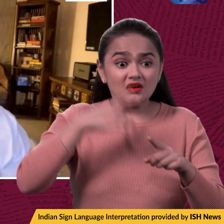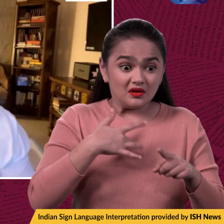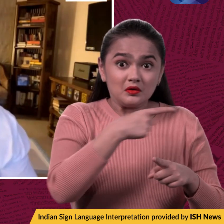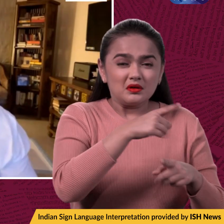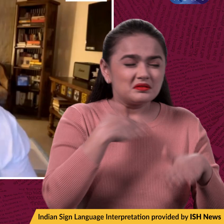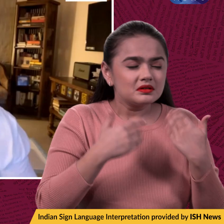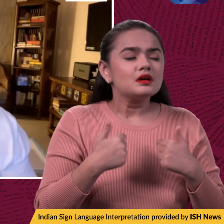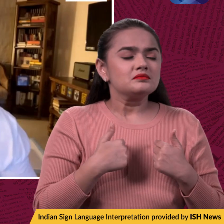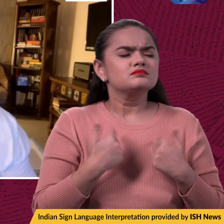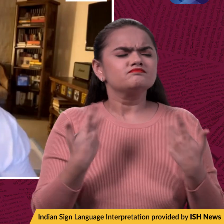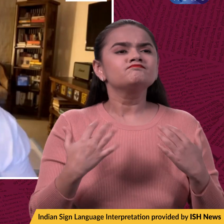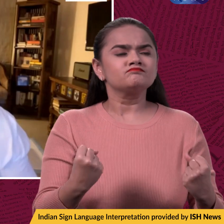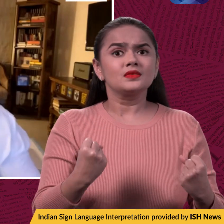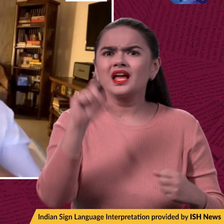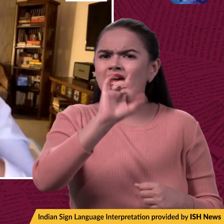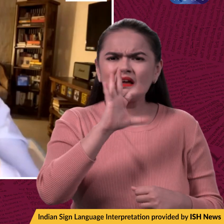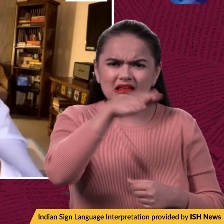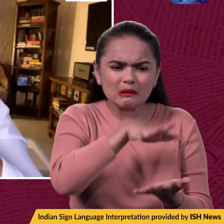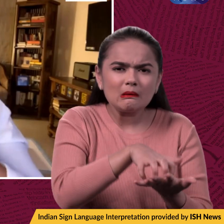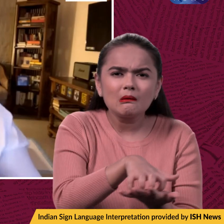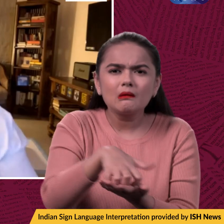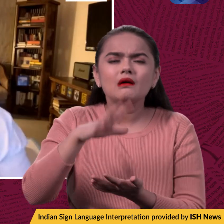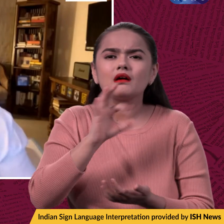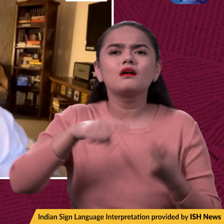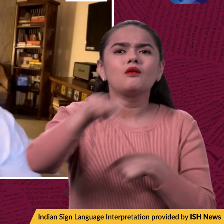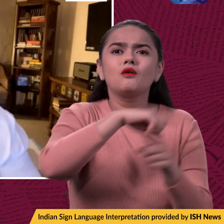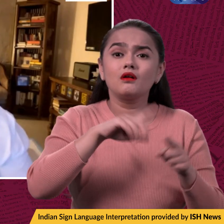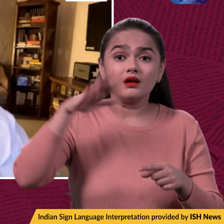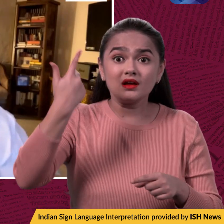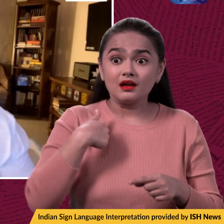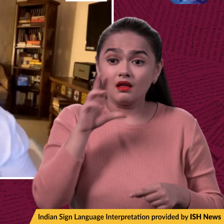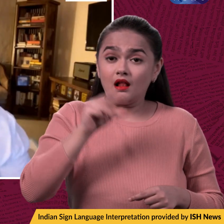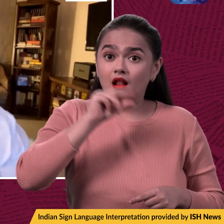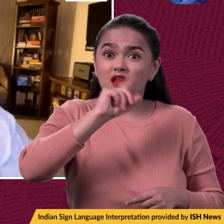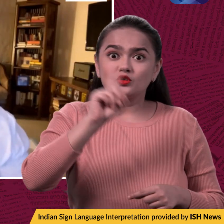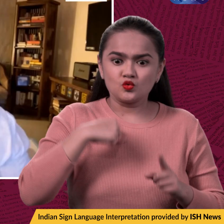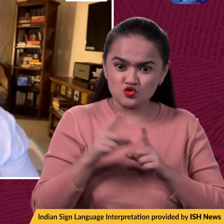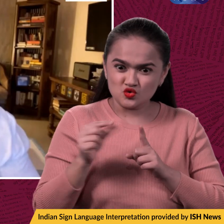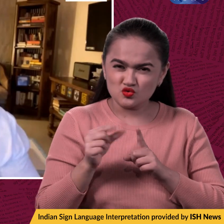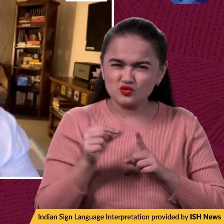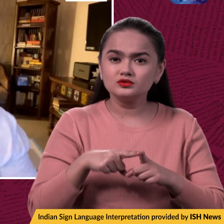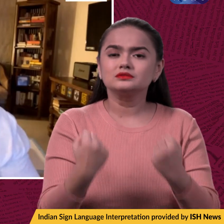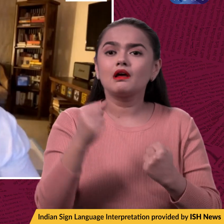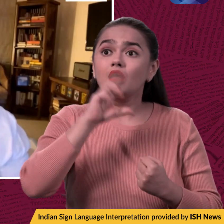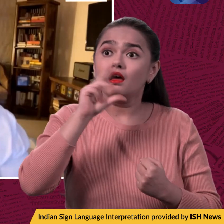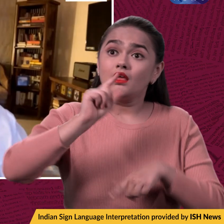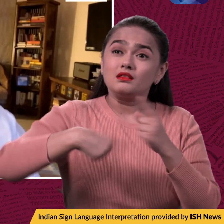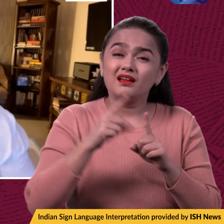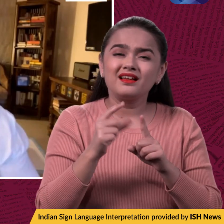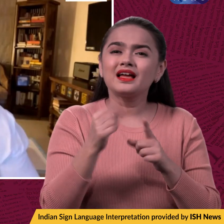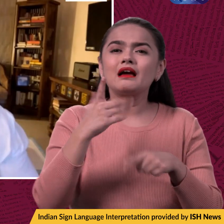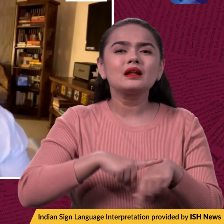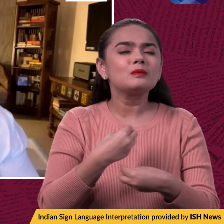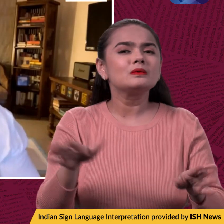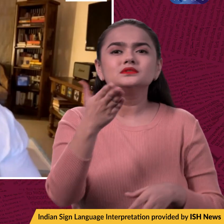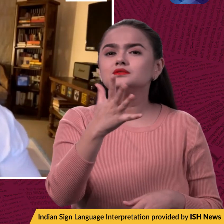is perceived to be a symbol of weakness. There comes a time when actions must speak louder than words. 26/11 was one such time when it